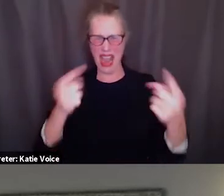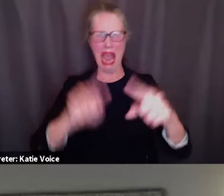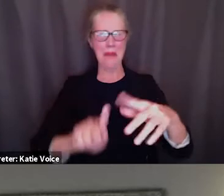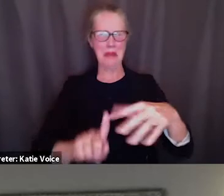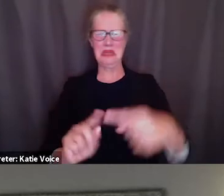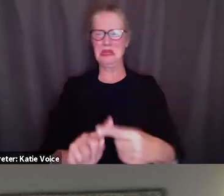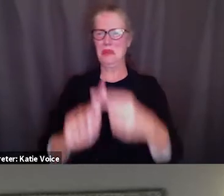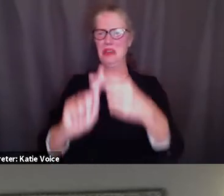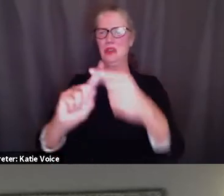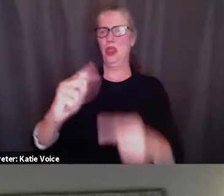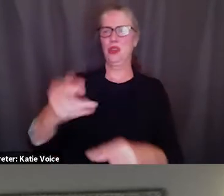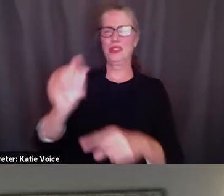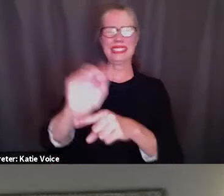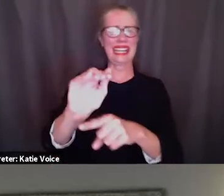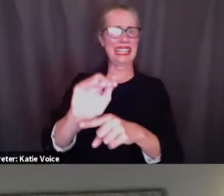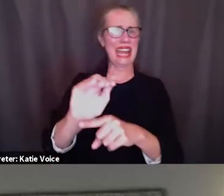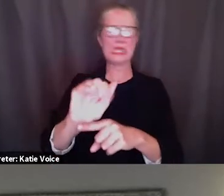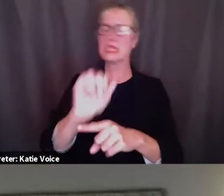integrity.